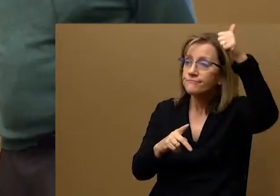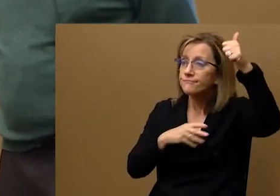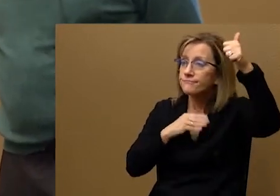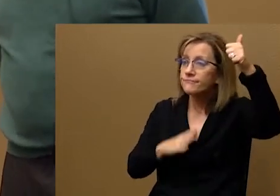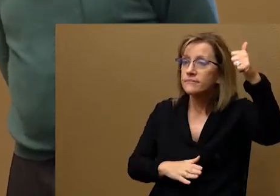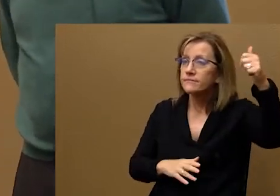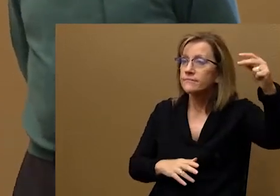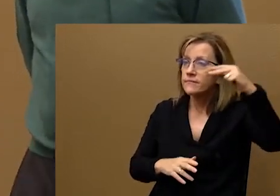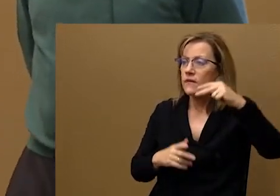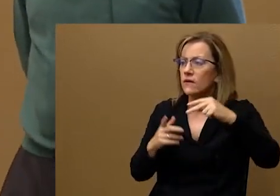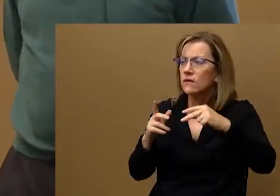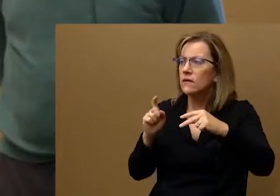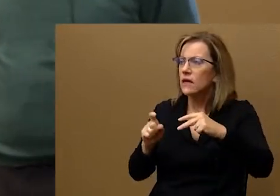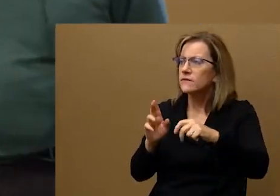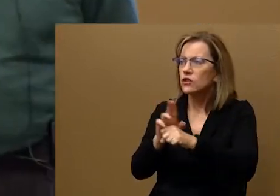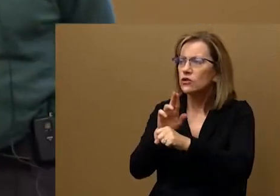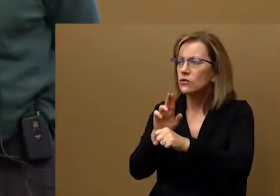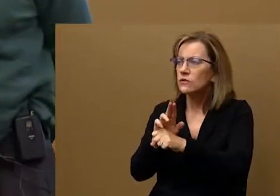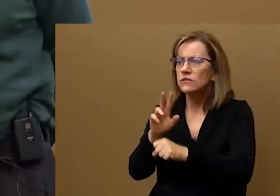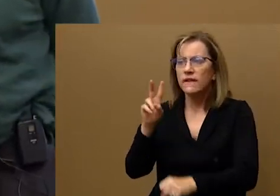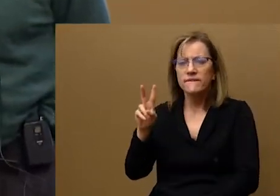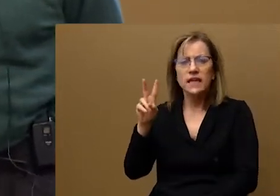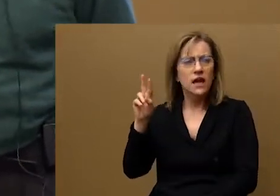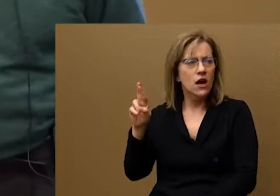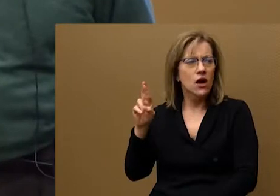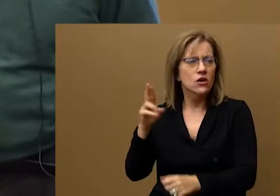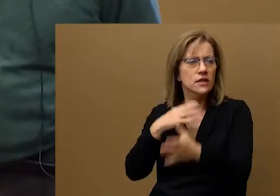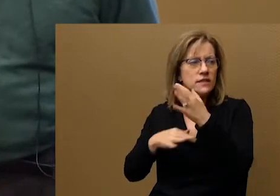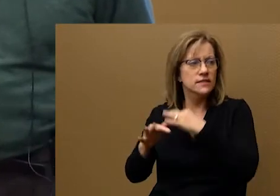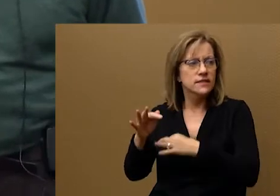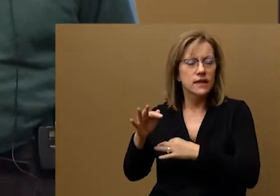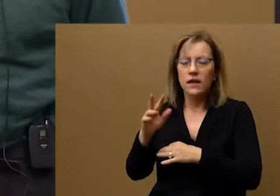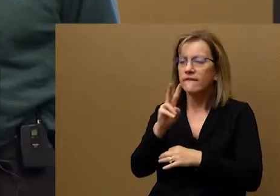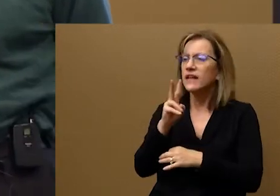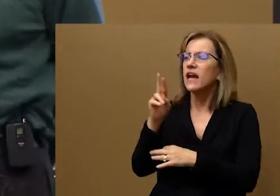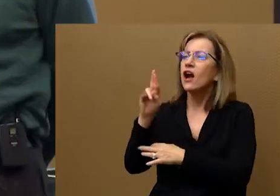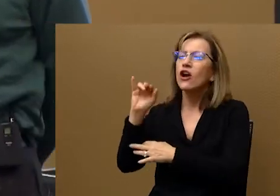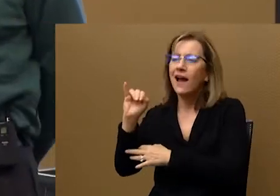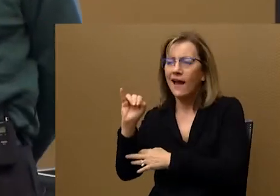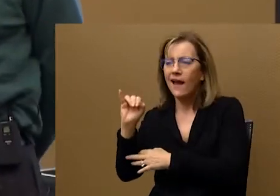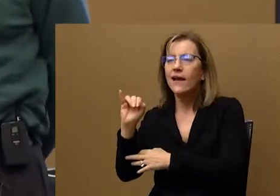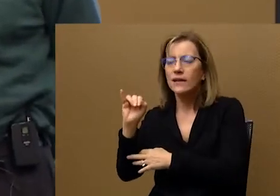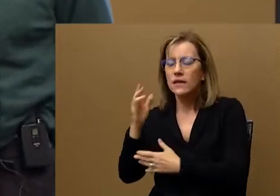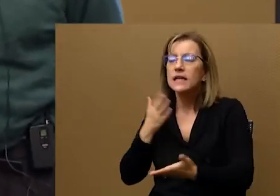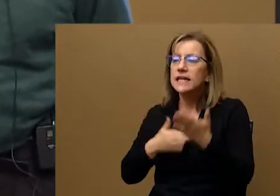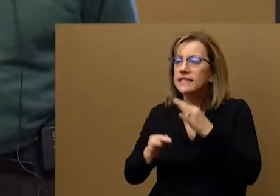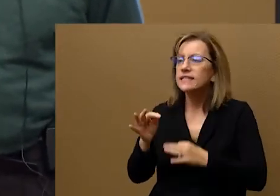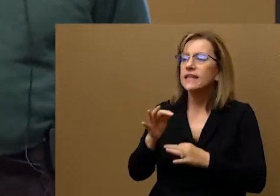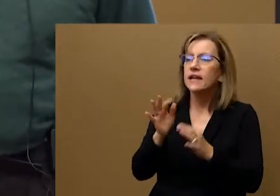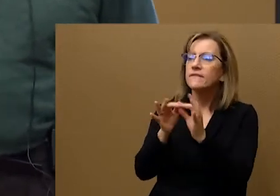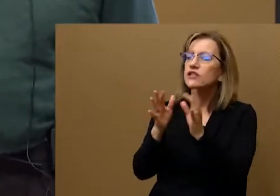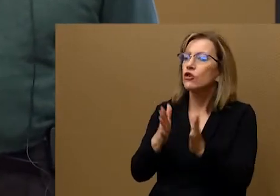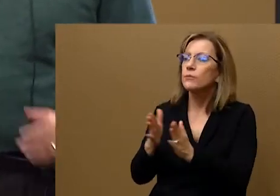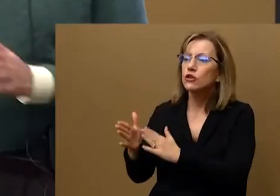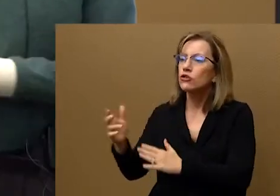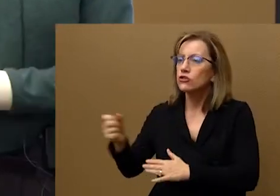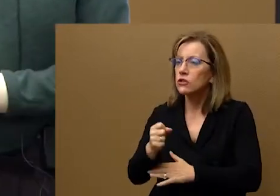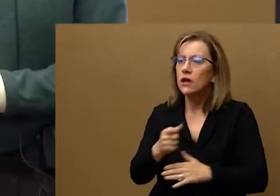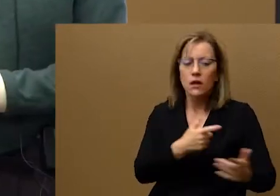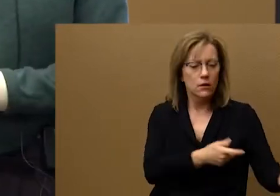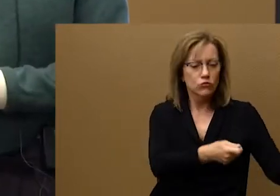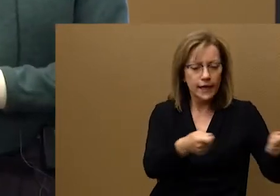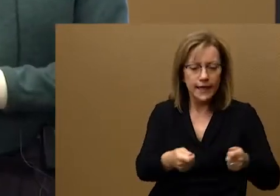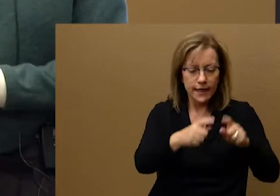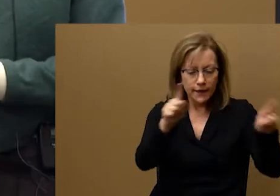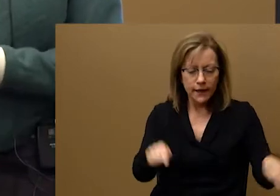expecting us to use the VR instead of an interpreter, and that aggravates me even more. Yeah. So